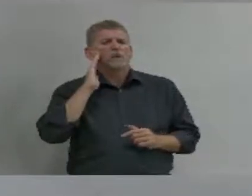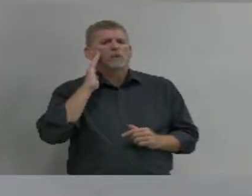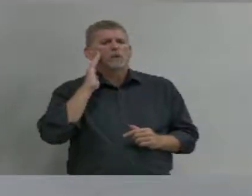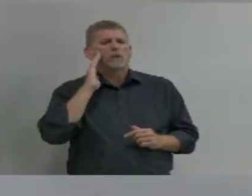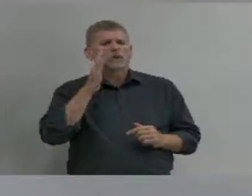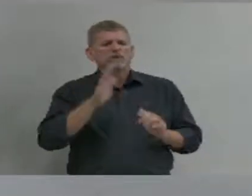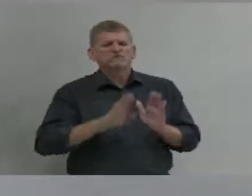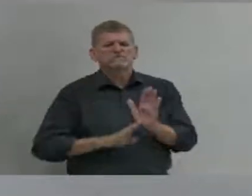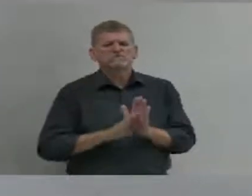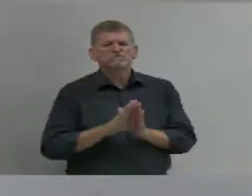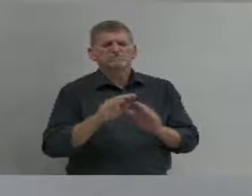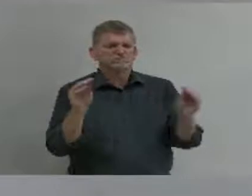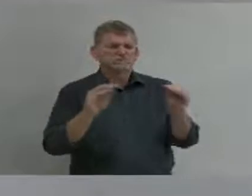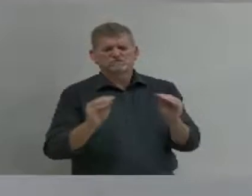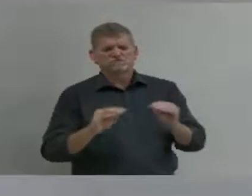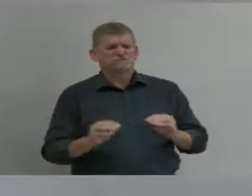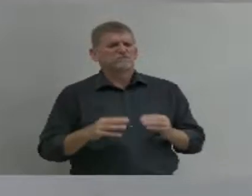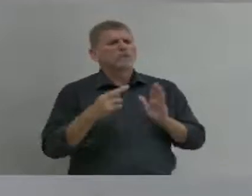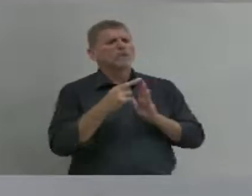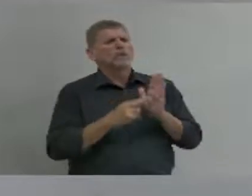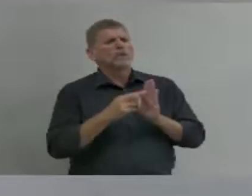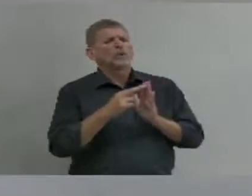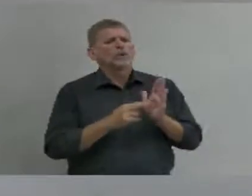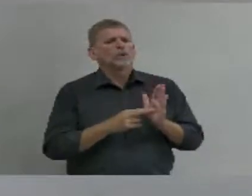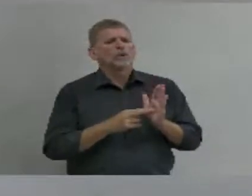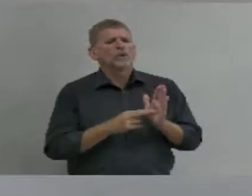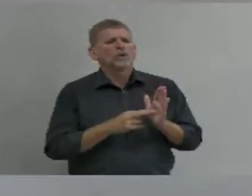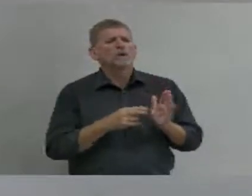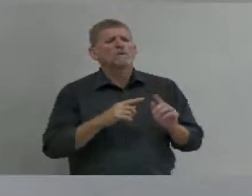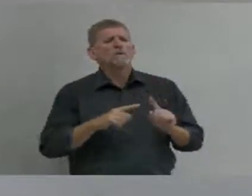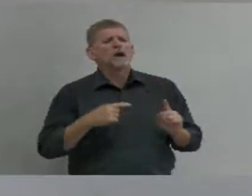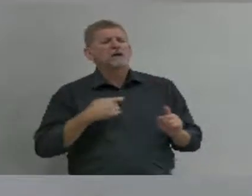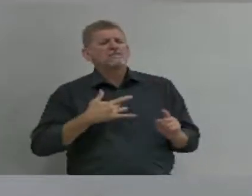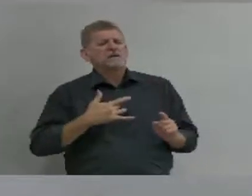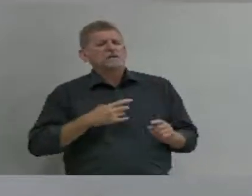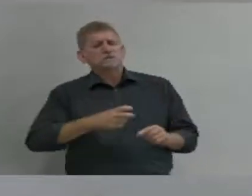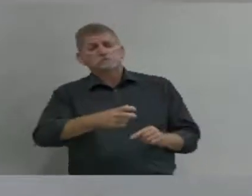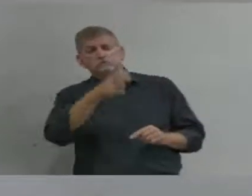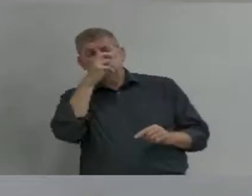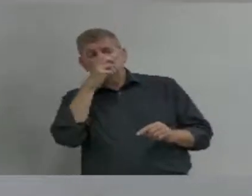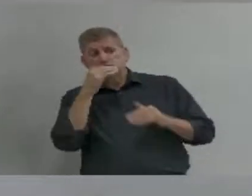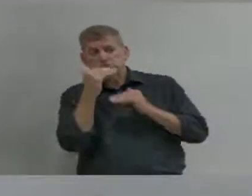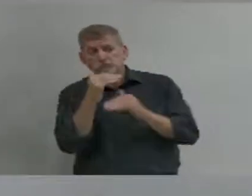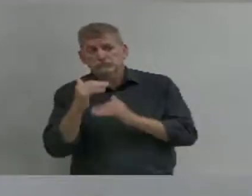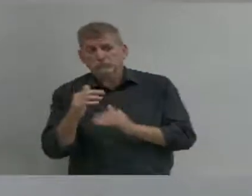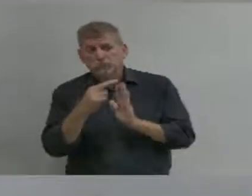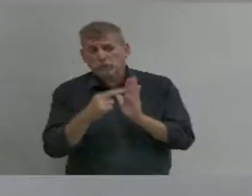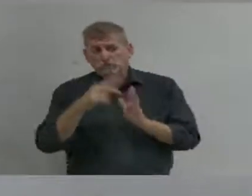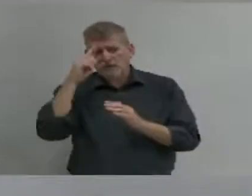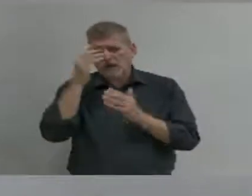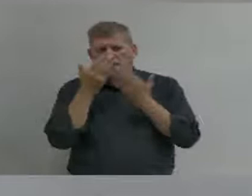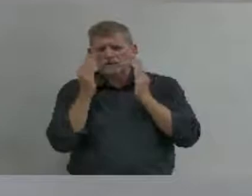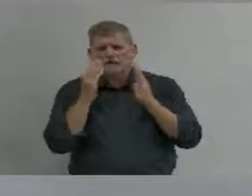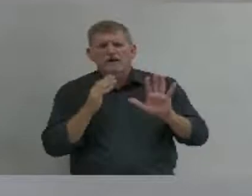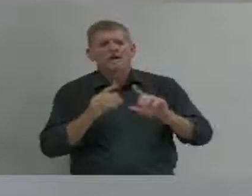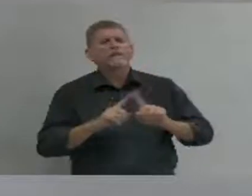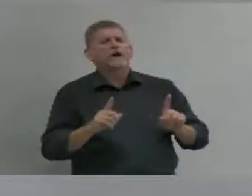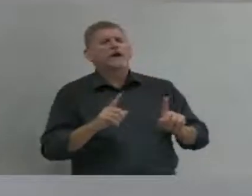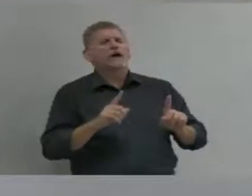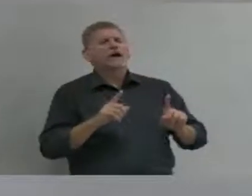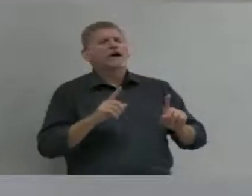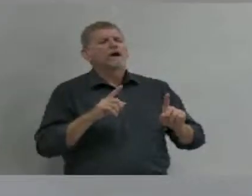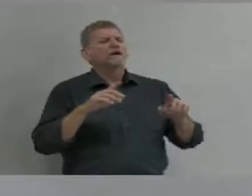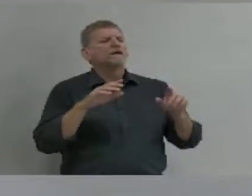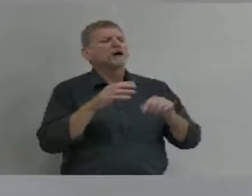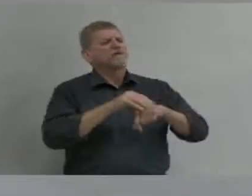any kind of restrictions about Halloween. Our guidelines and advice for Halloween would be very similar to